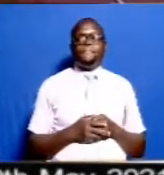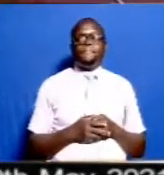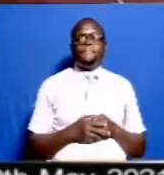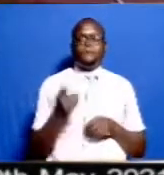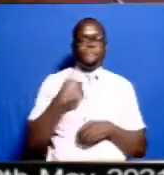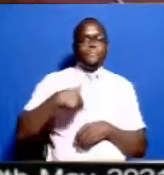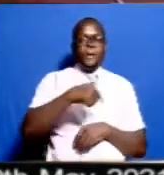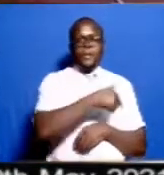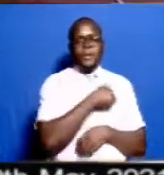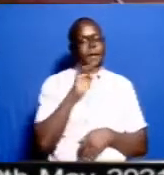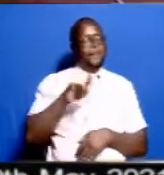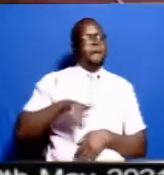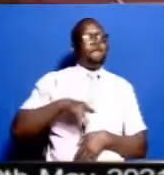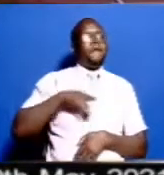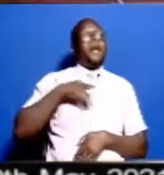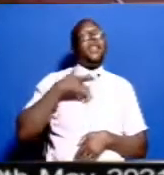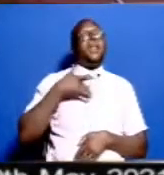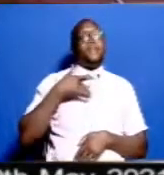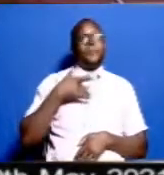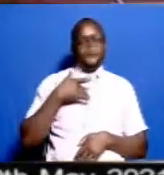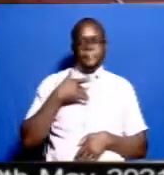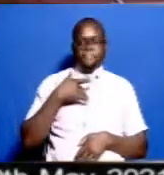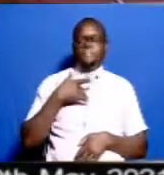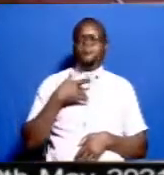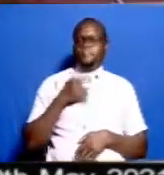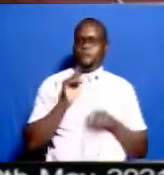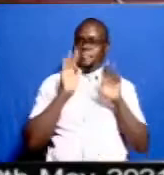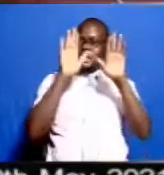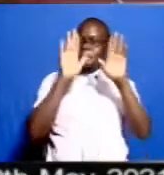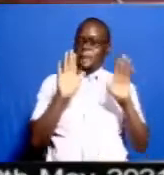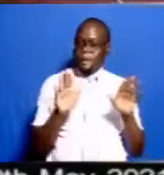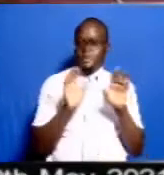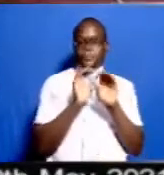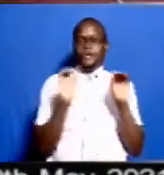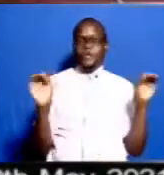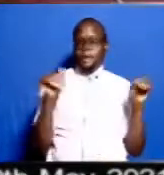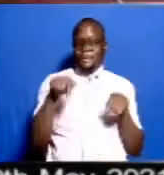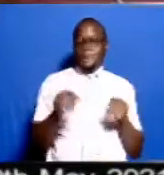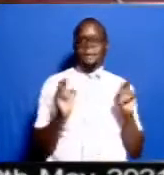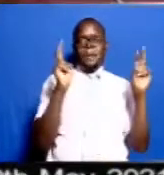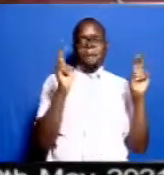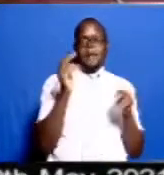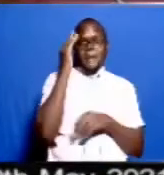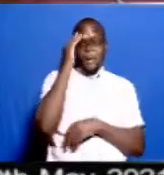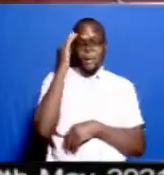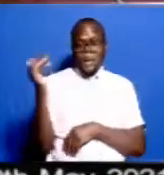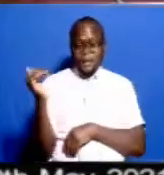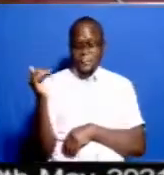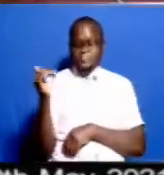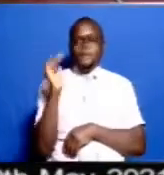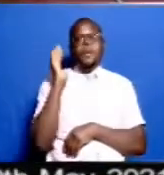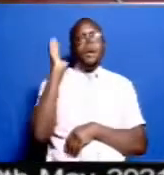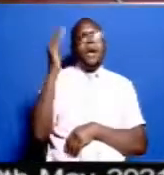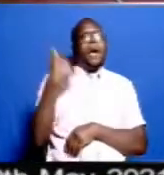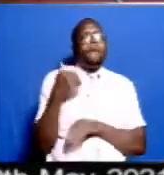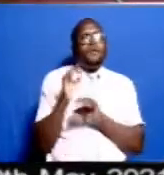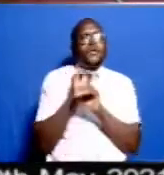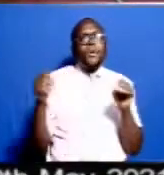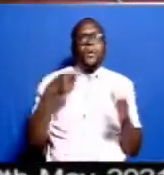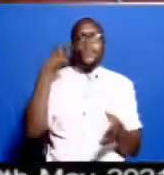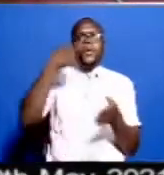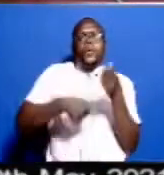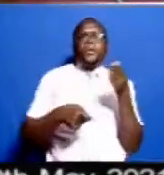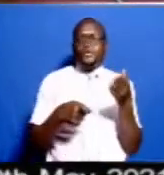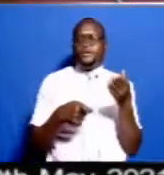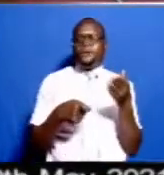we felt or we concluded it was necessary in this, it was not necessary in this matter, because there will be no cost on